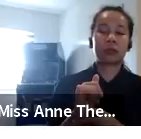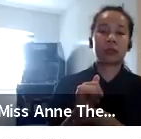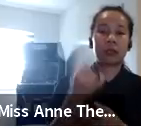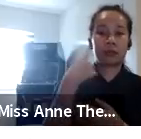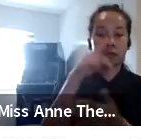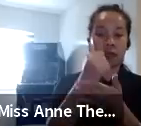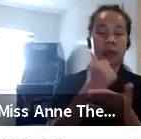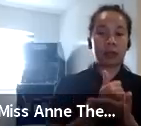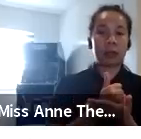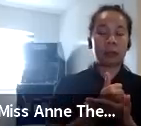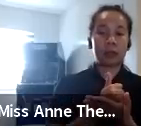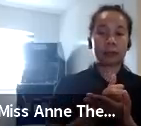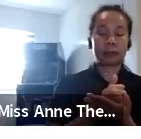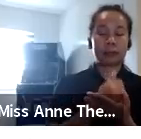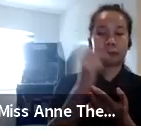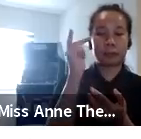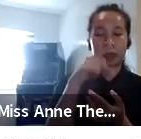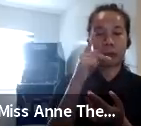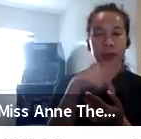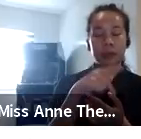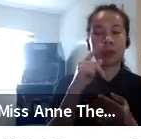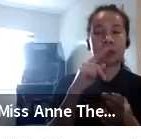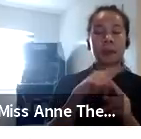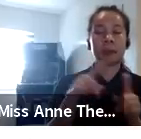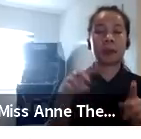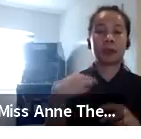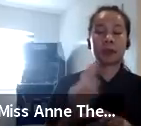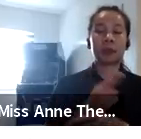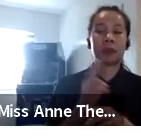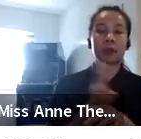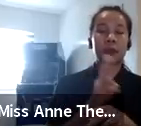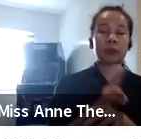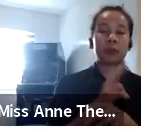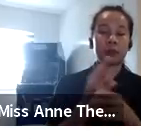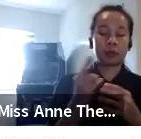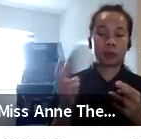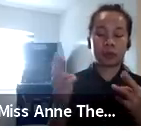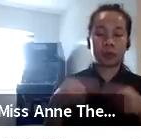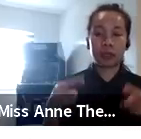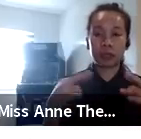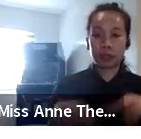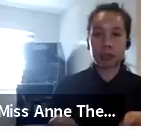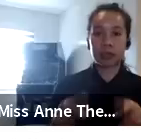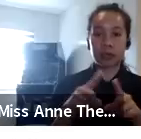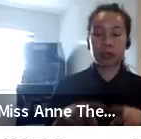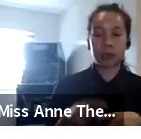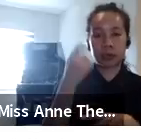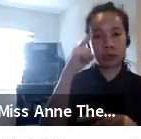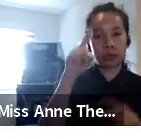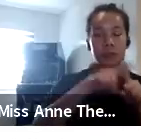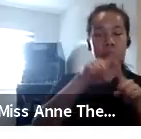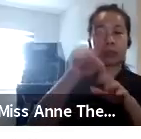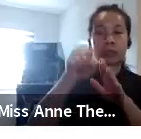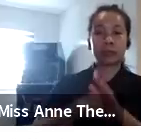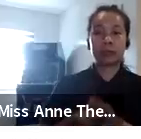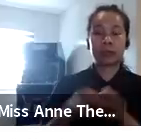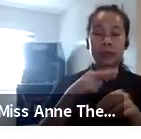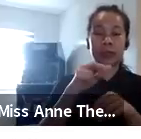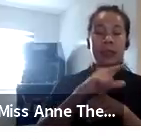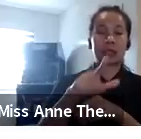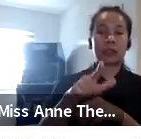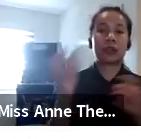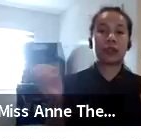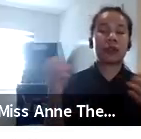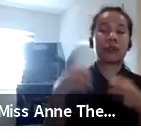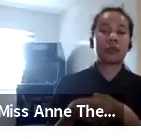academic purposes, but we provide research also for different national offices